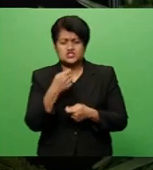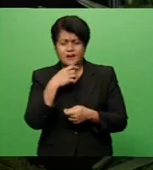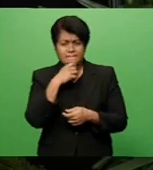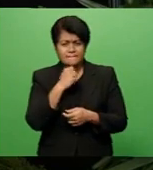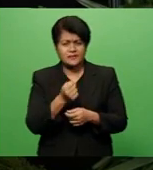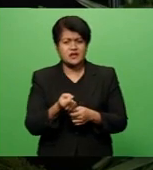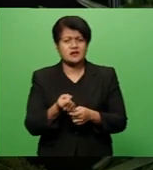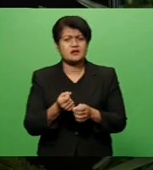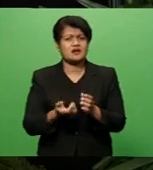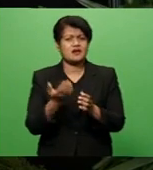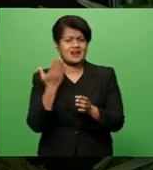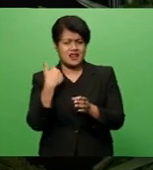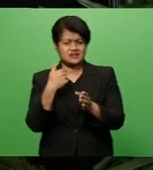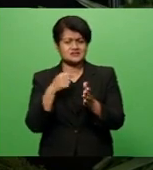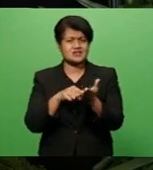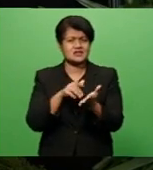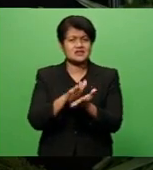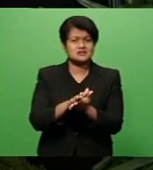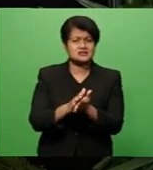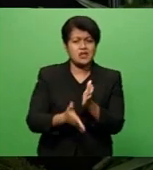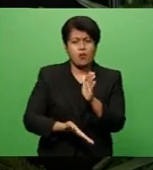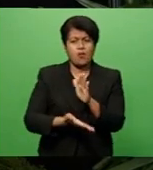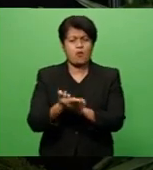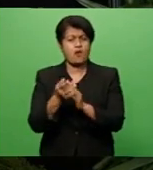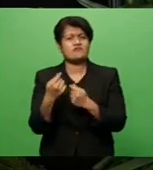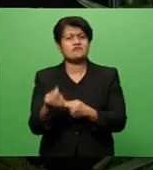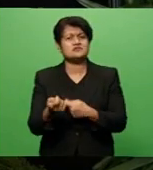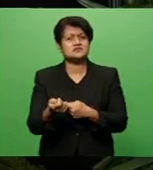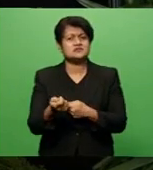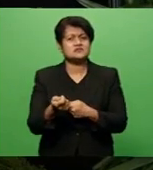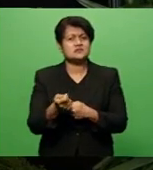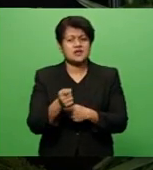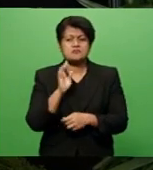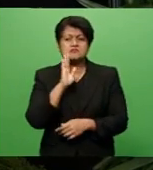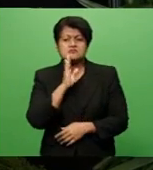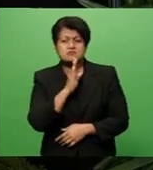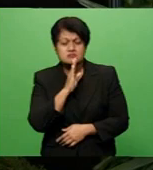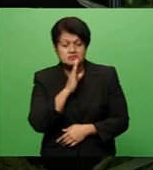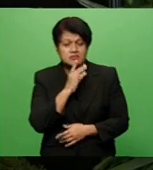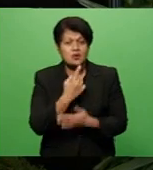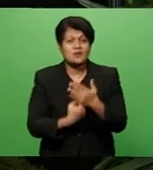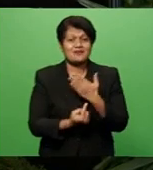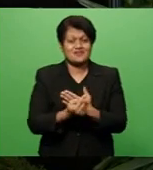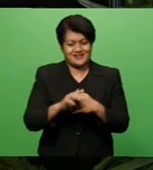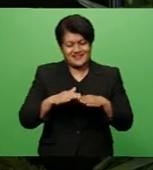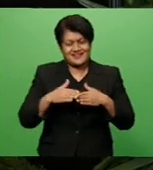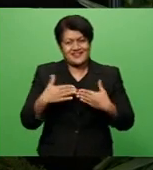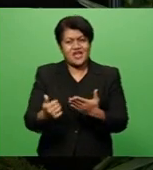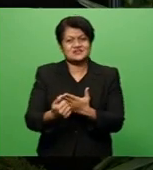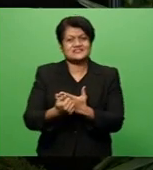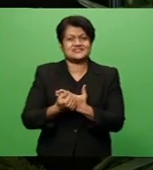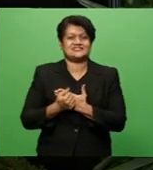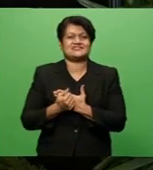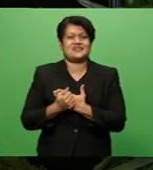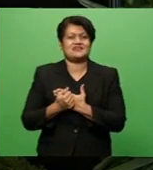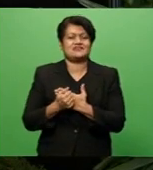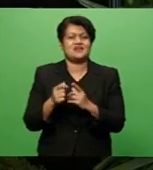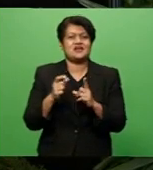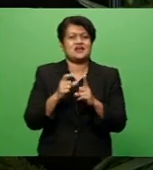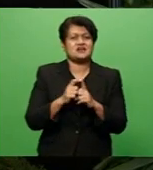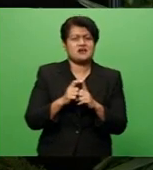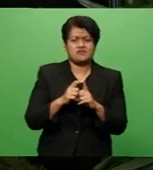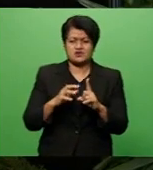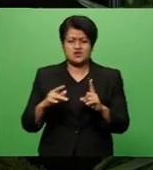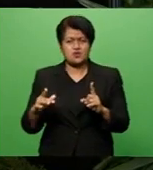last Thursday, and since then they were missing, they are now safe in Ndrovuni Ono